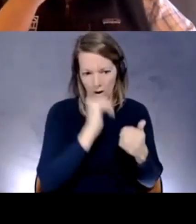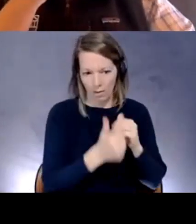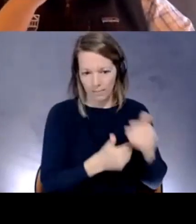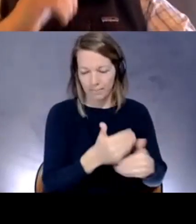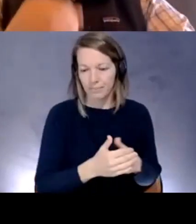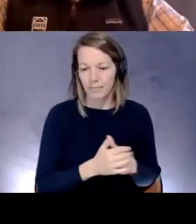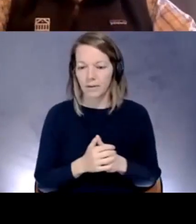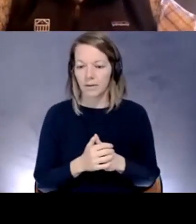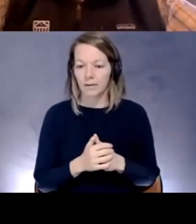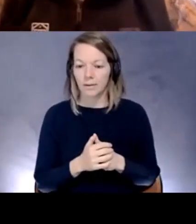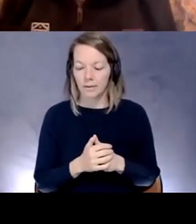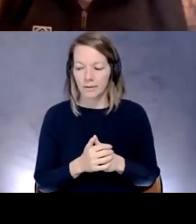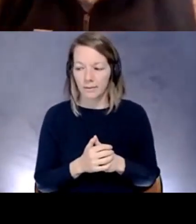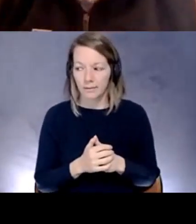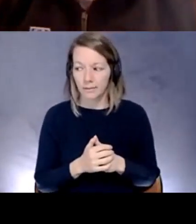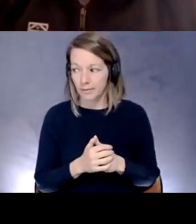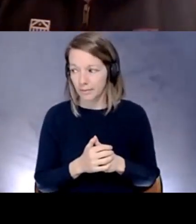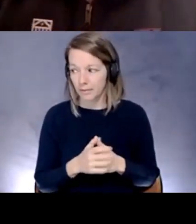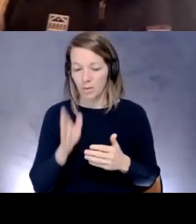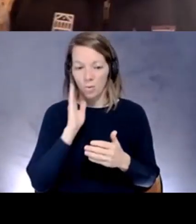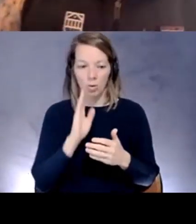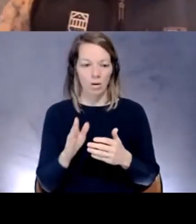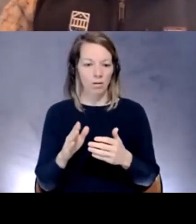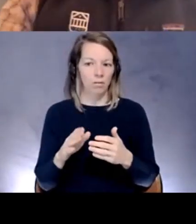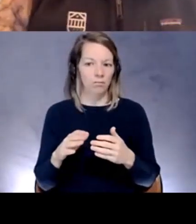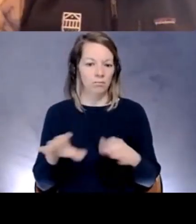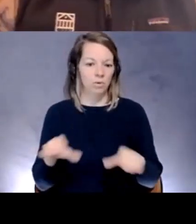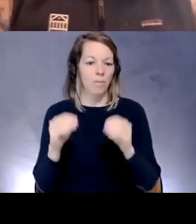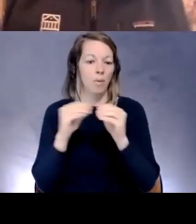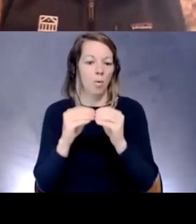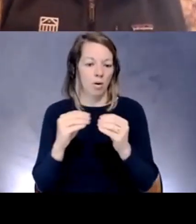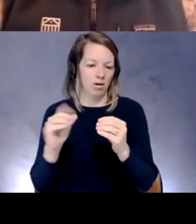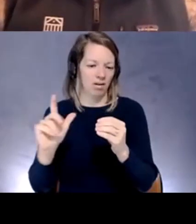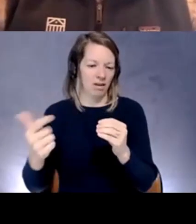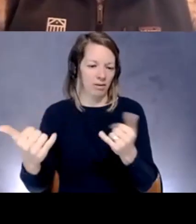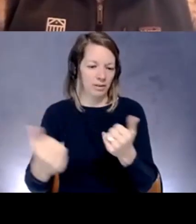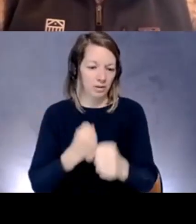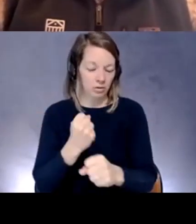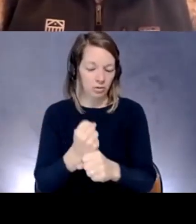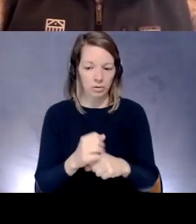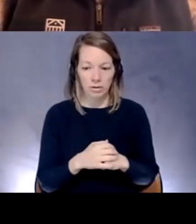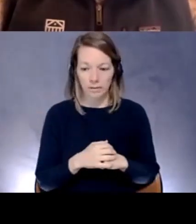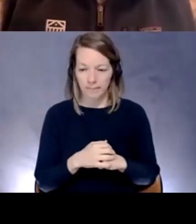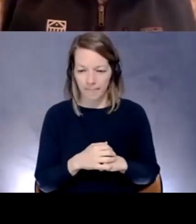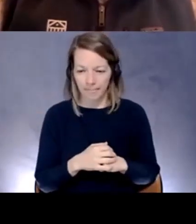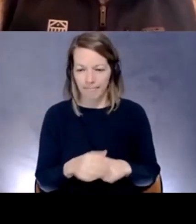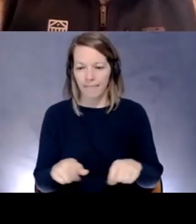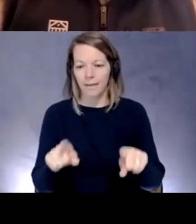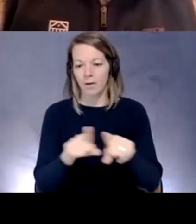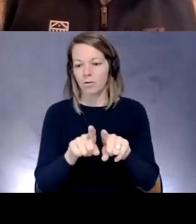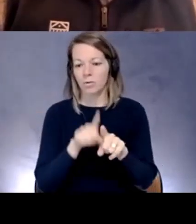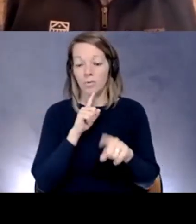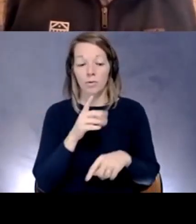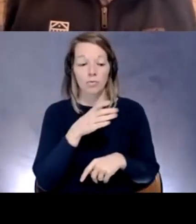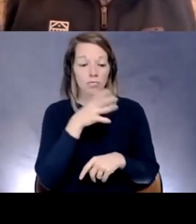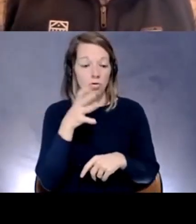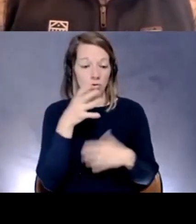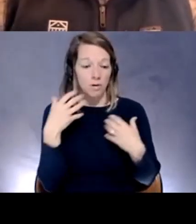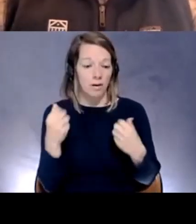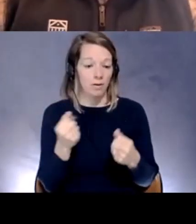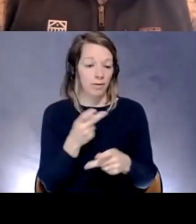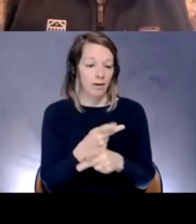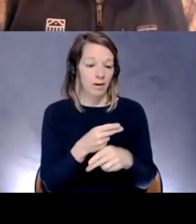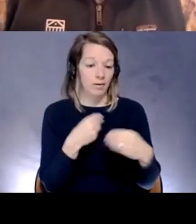technical partners to kick off this work later this year. We've also continued talking with rural healthcare leaders to